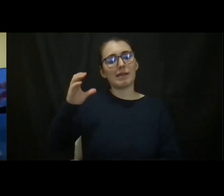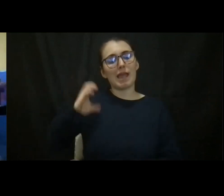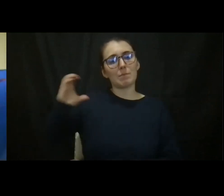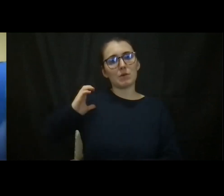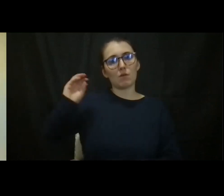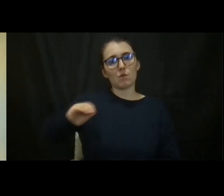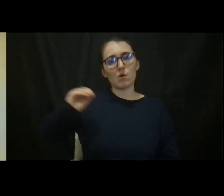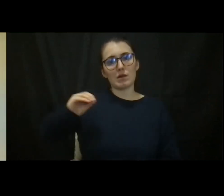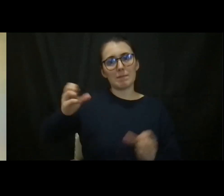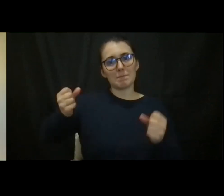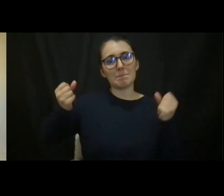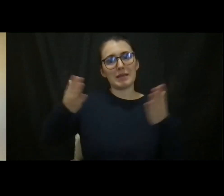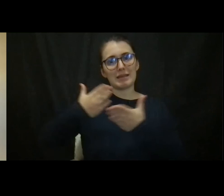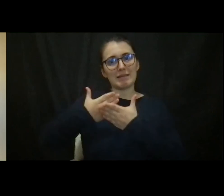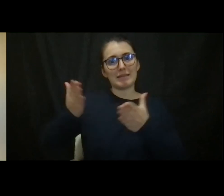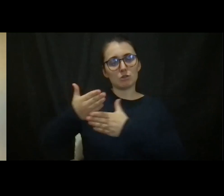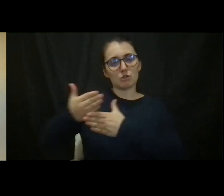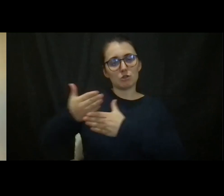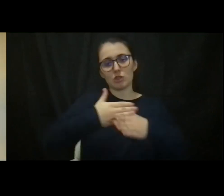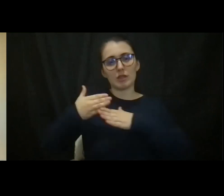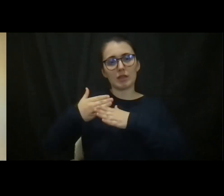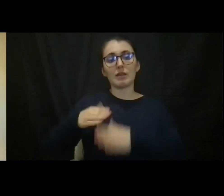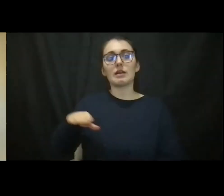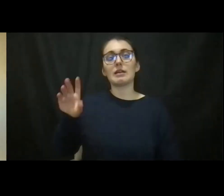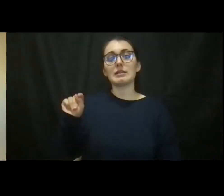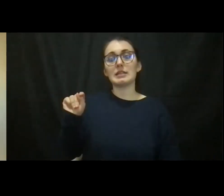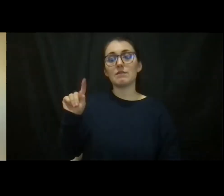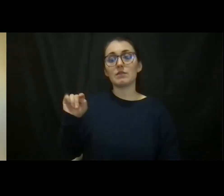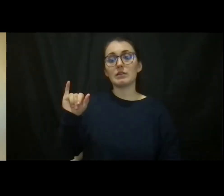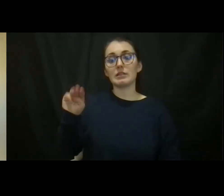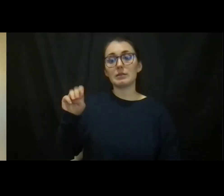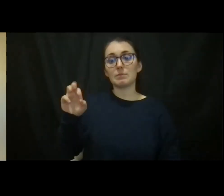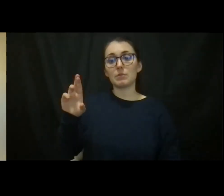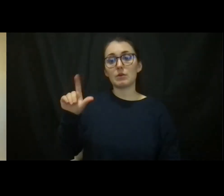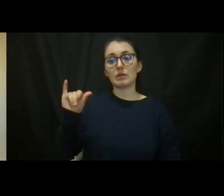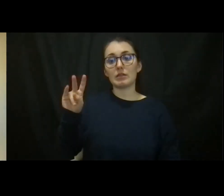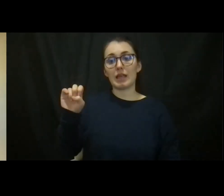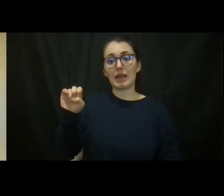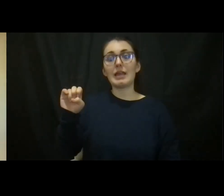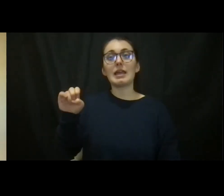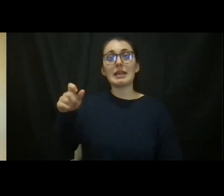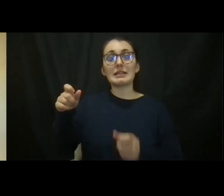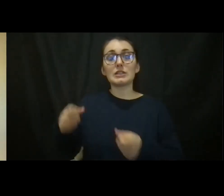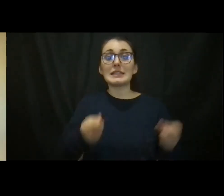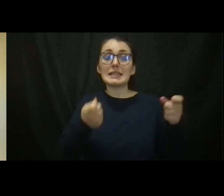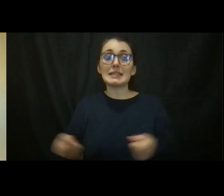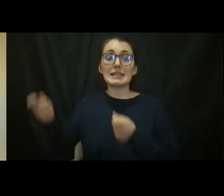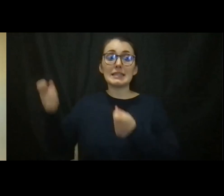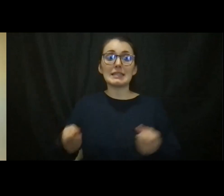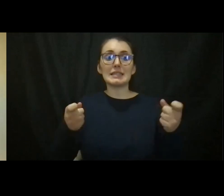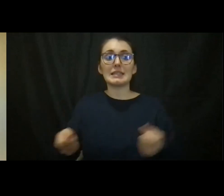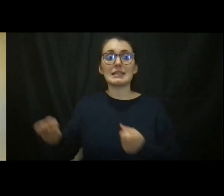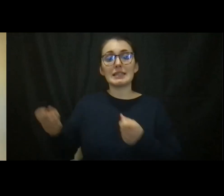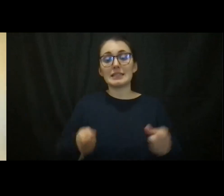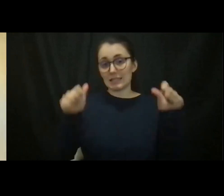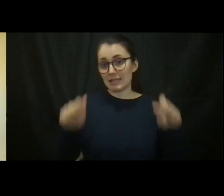about that. T is for Timberline. On the slopes of Mount Hood, ski year round near this giant lodge of